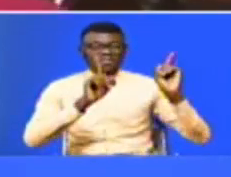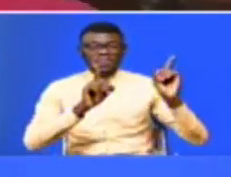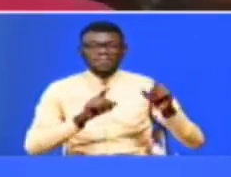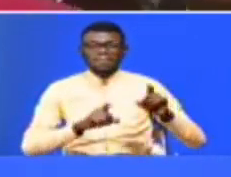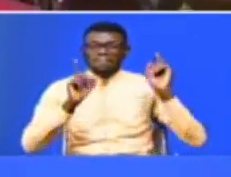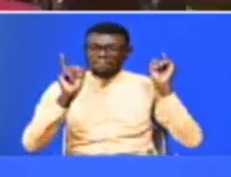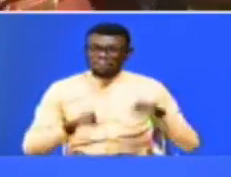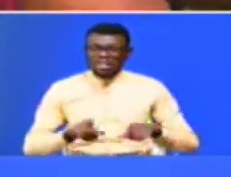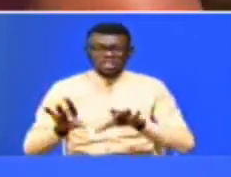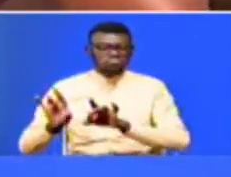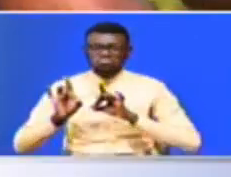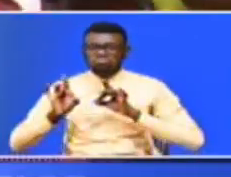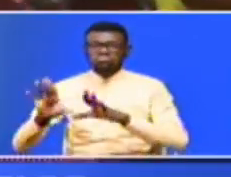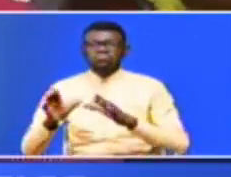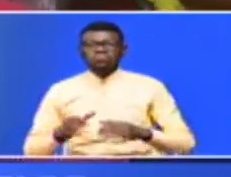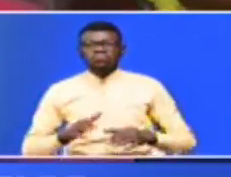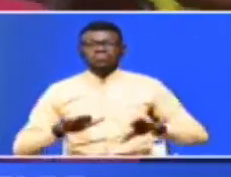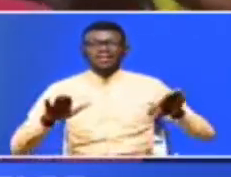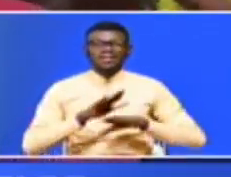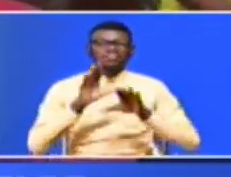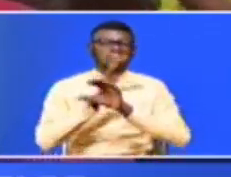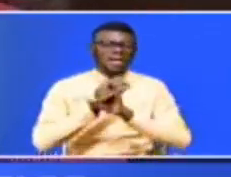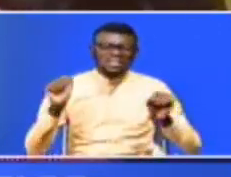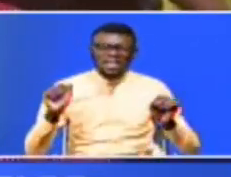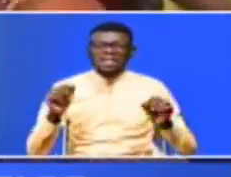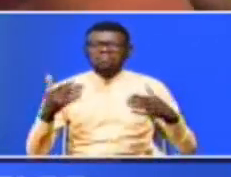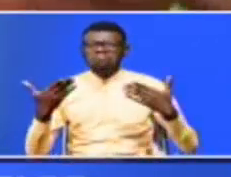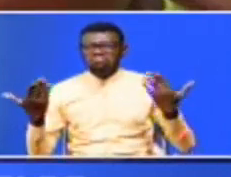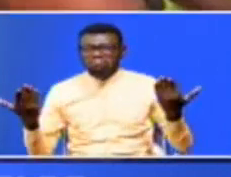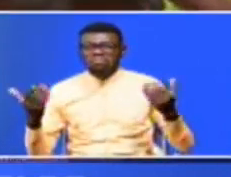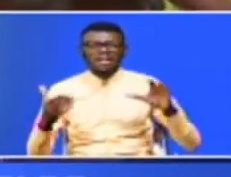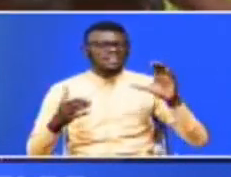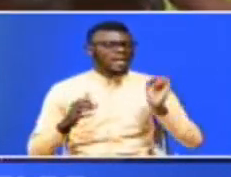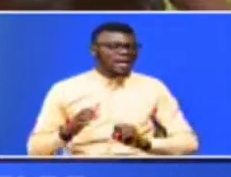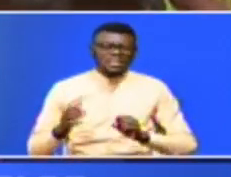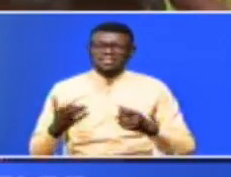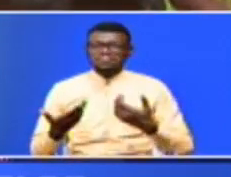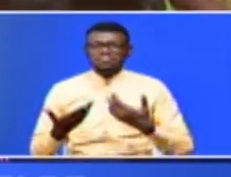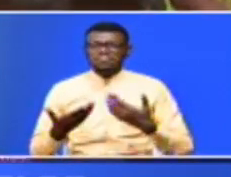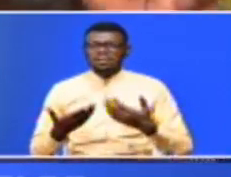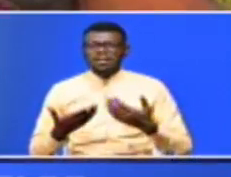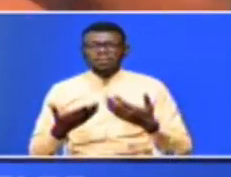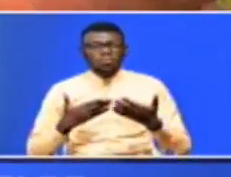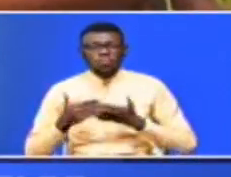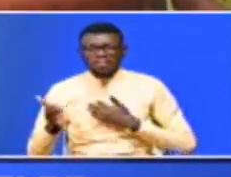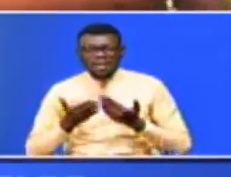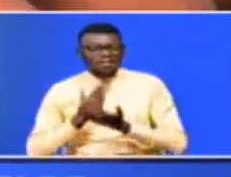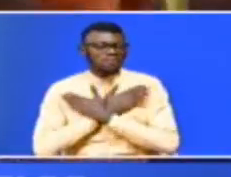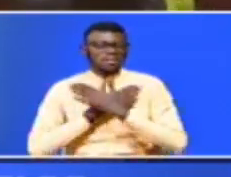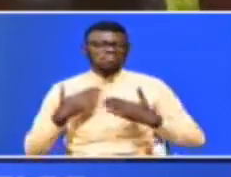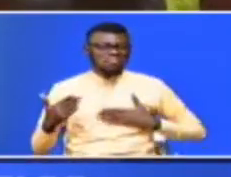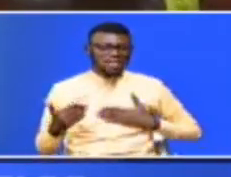on, whether that is the deputy president, whether that is a cabinet secretary, whether that is my colleague's